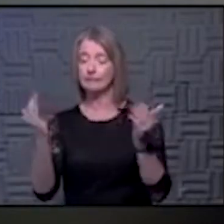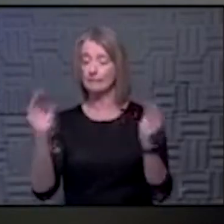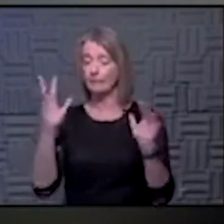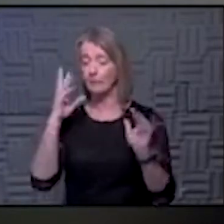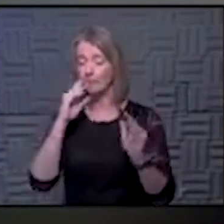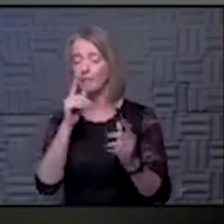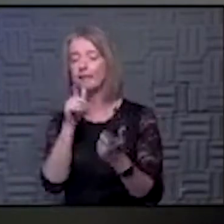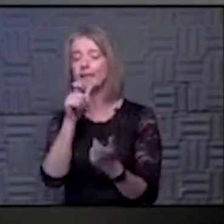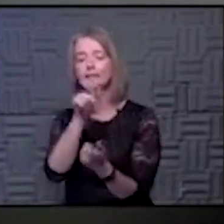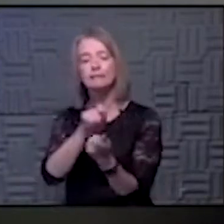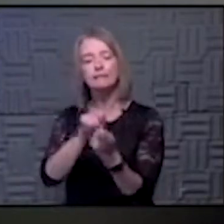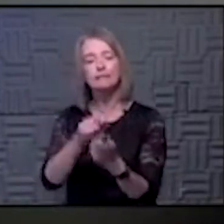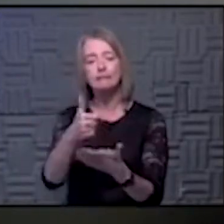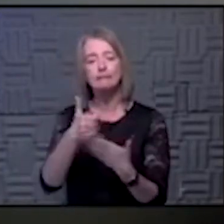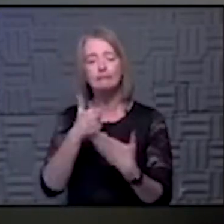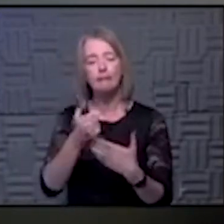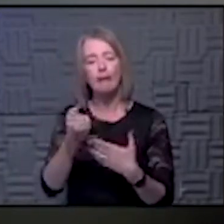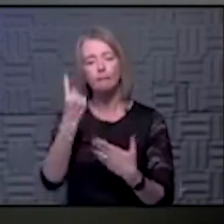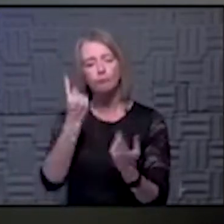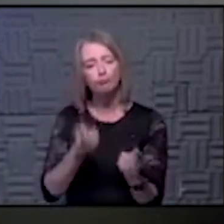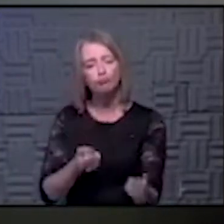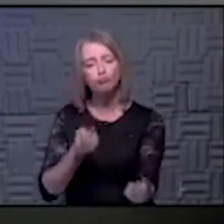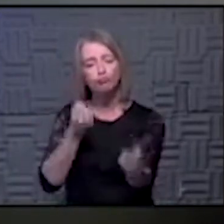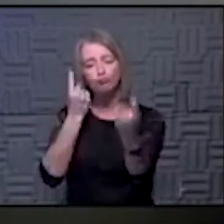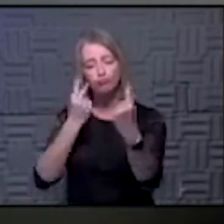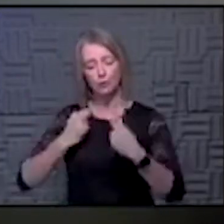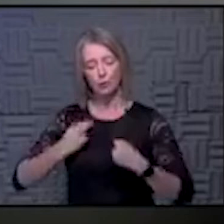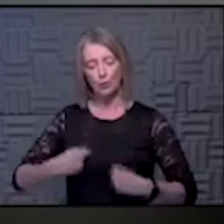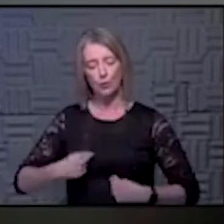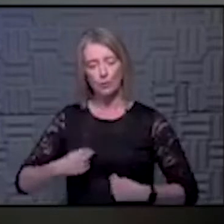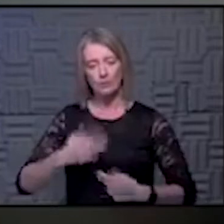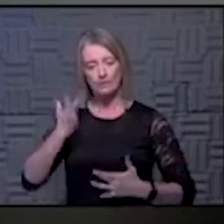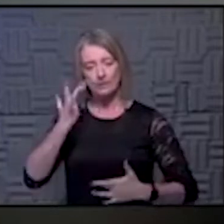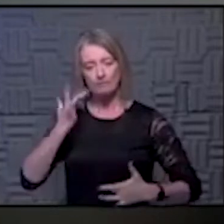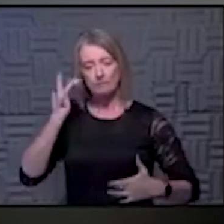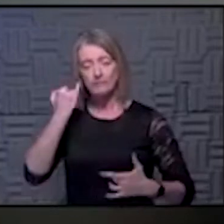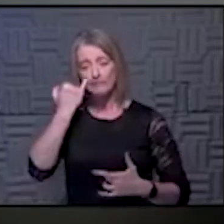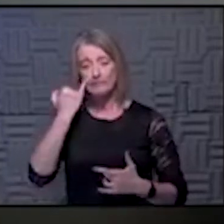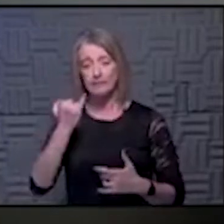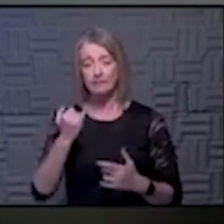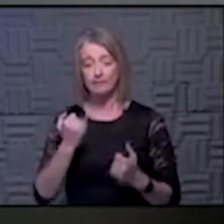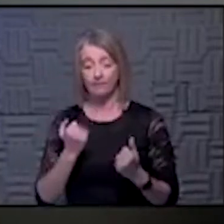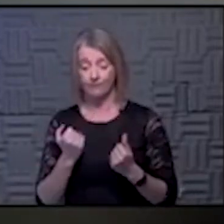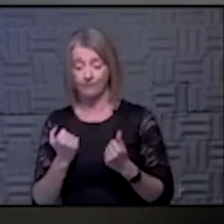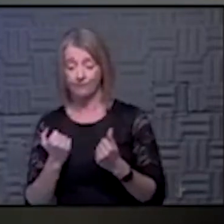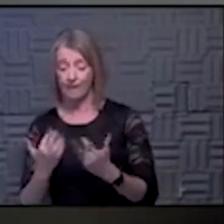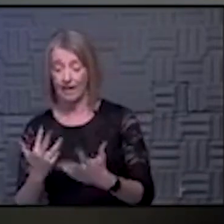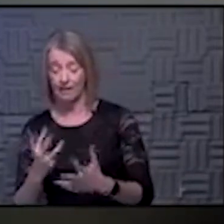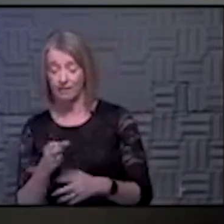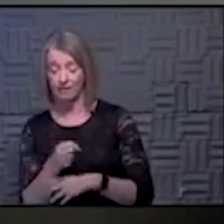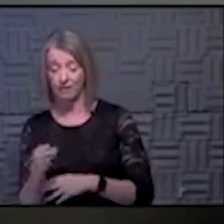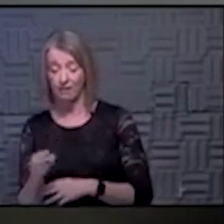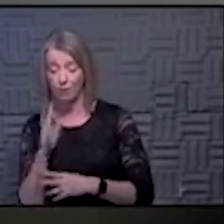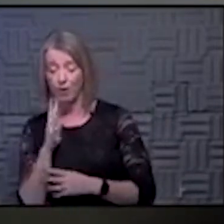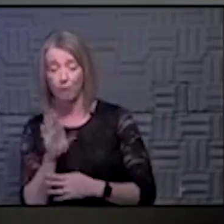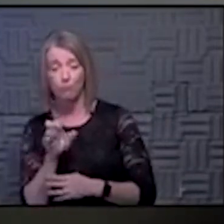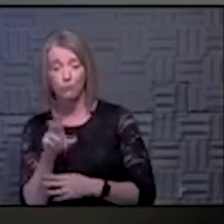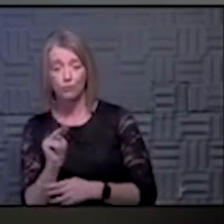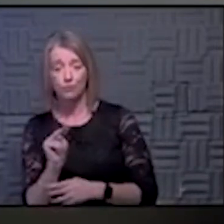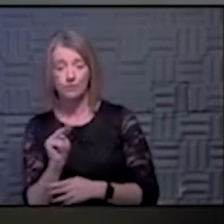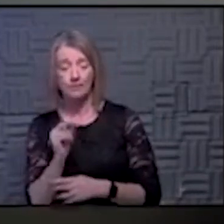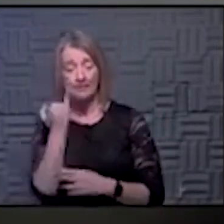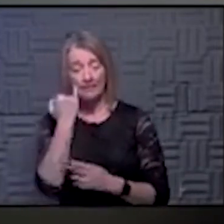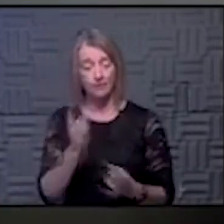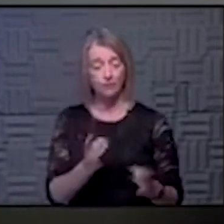exactly the same helps you understand that this is a human condition. If you put people in a fire, they're going to get burned. Same thing, if you put people in